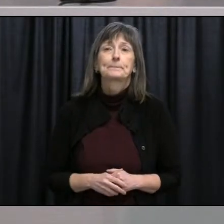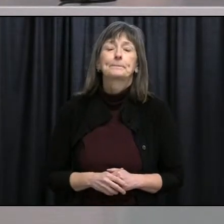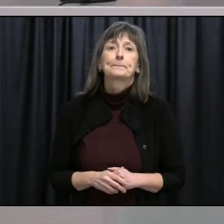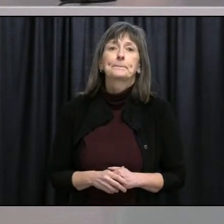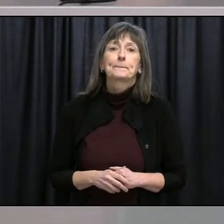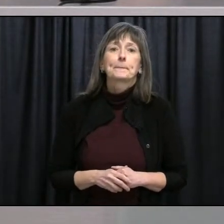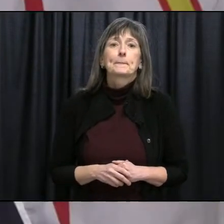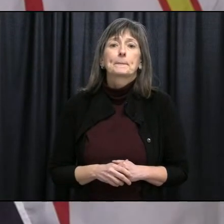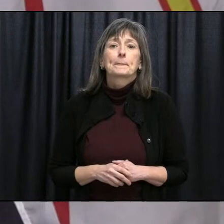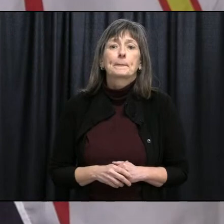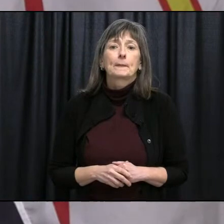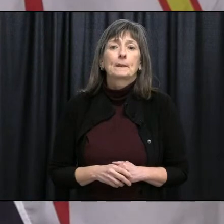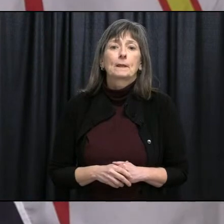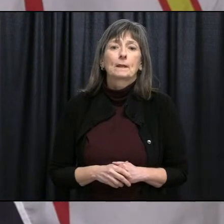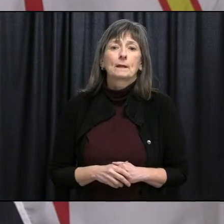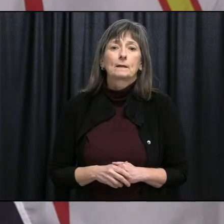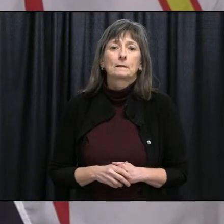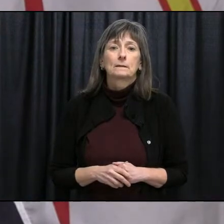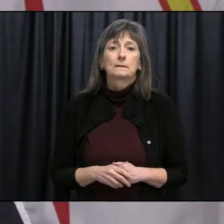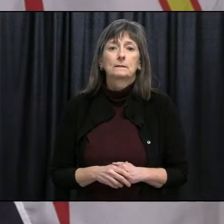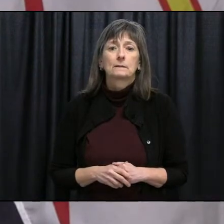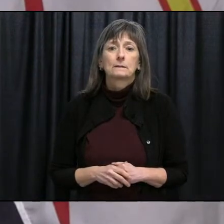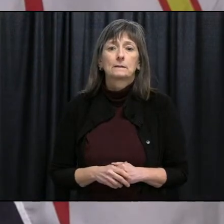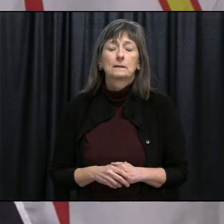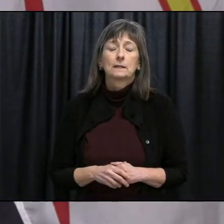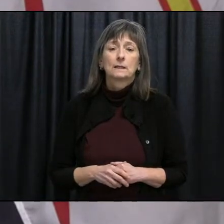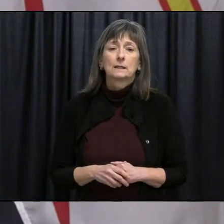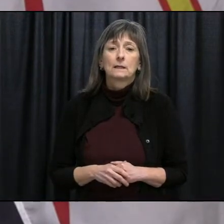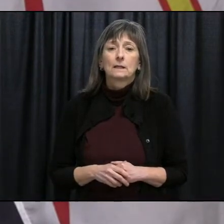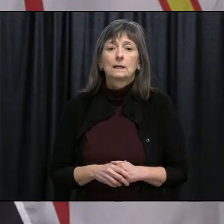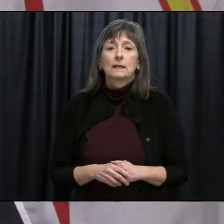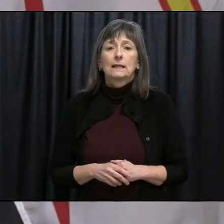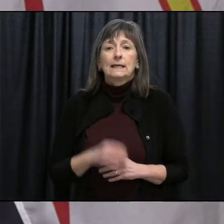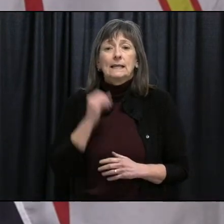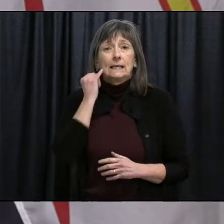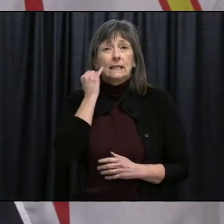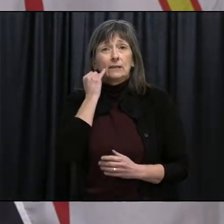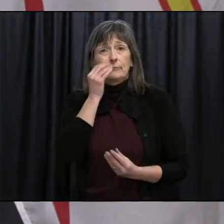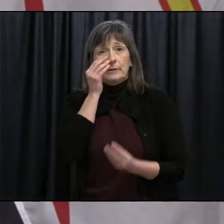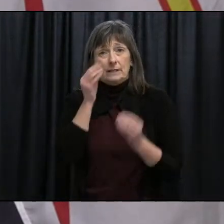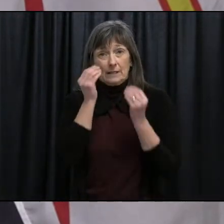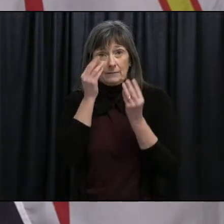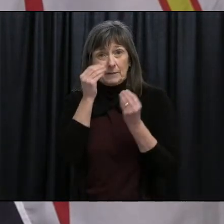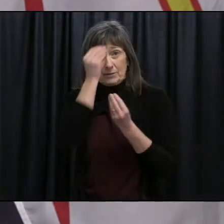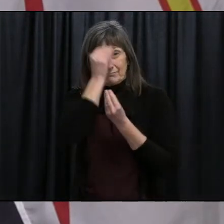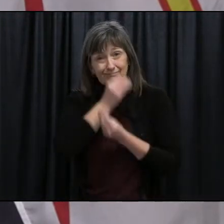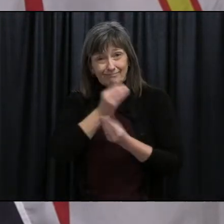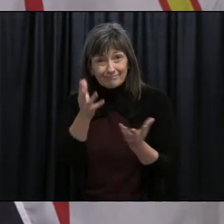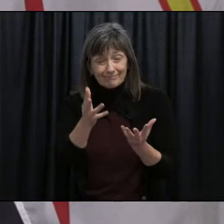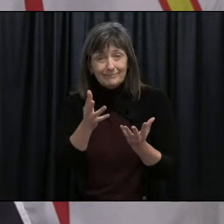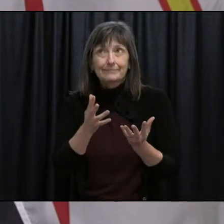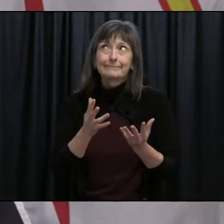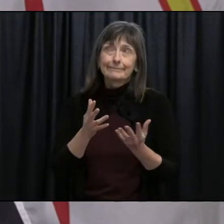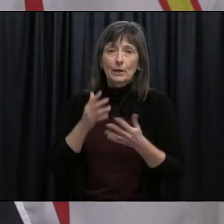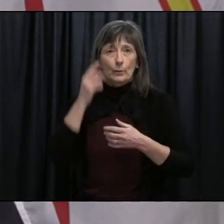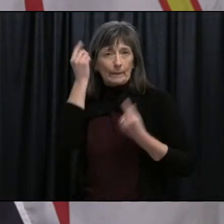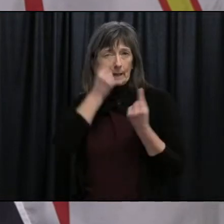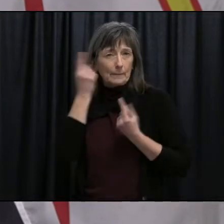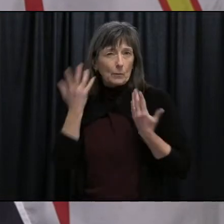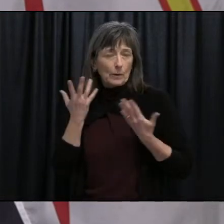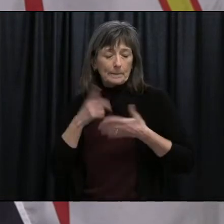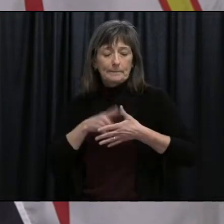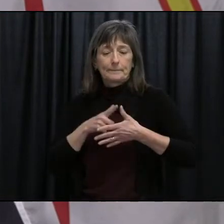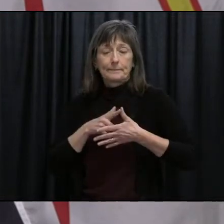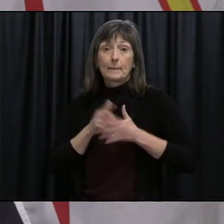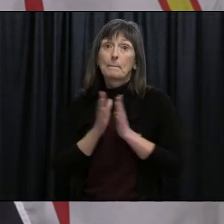not? So I think, we have to consider certain things. I mean, when we feel that there is a need from a public health and safety point of view, we